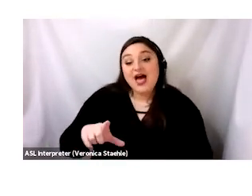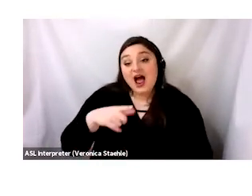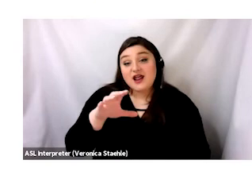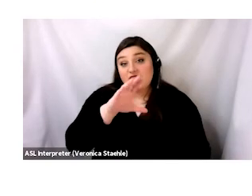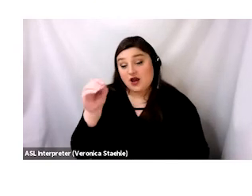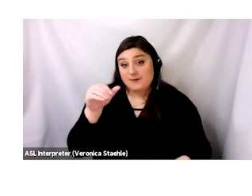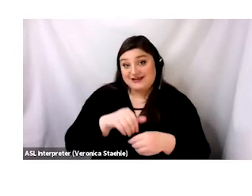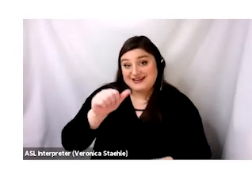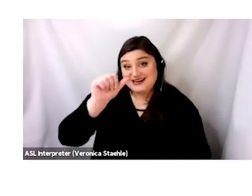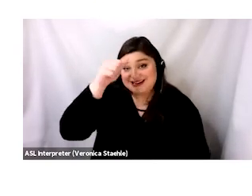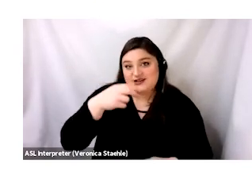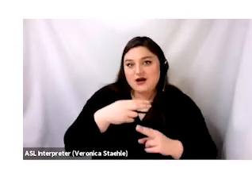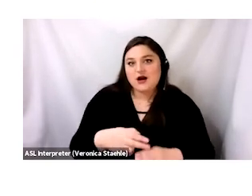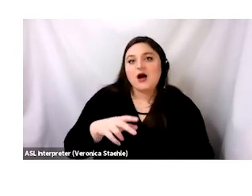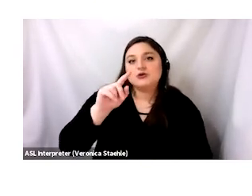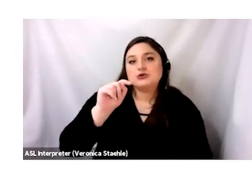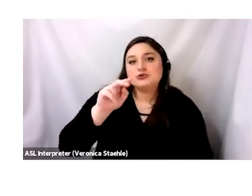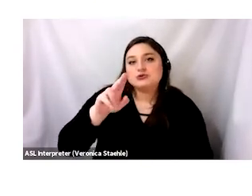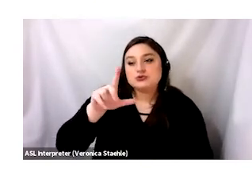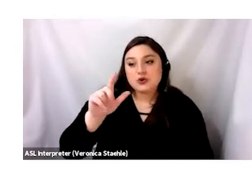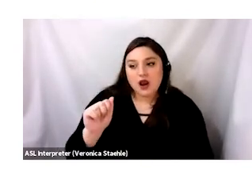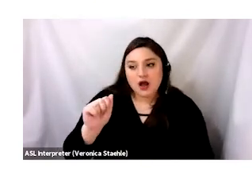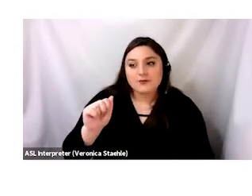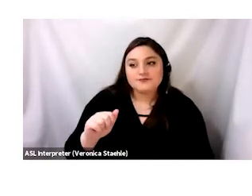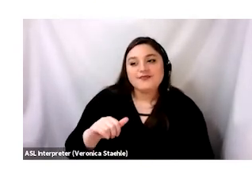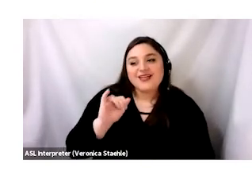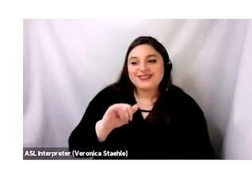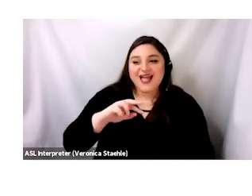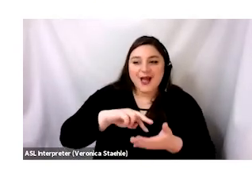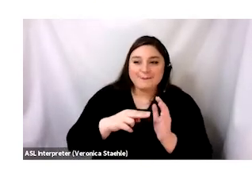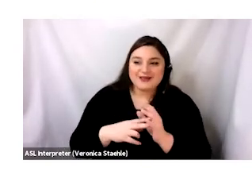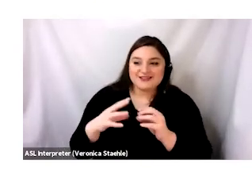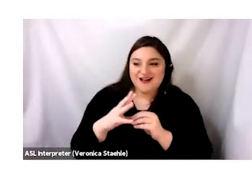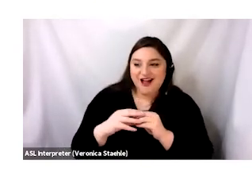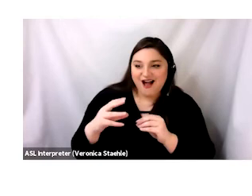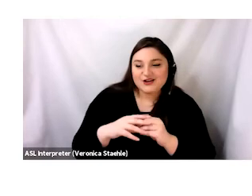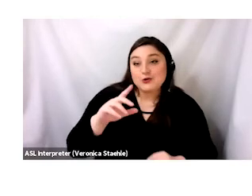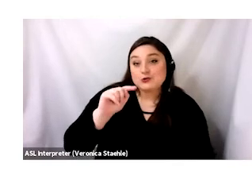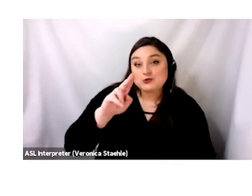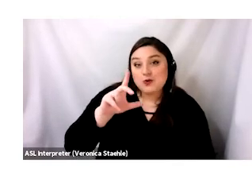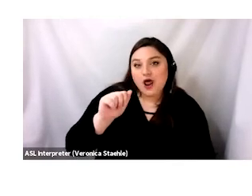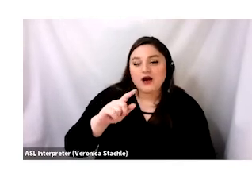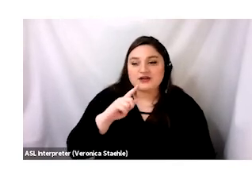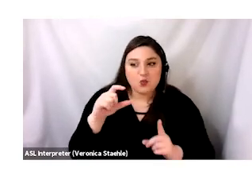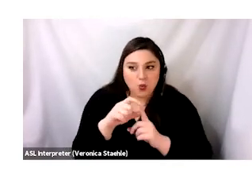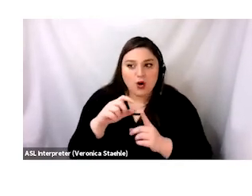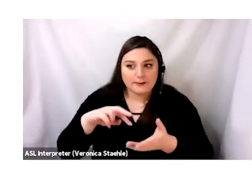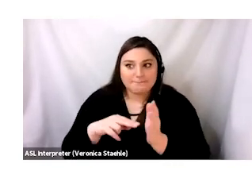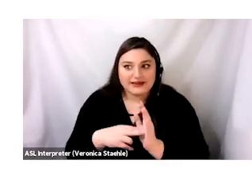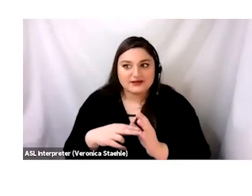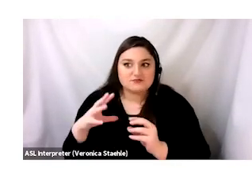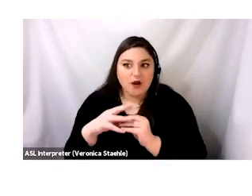called Tula, and Tula in Sanskrit literally means cotton. It is the word for cotton. And